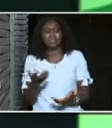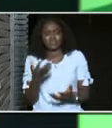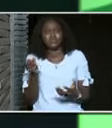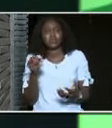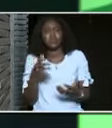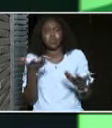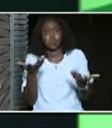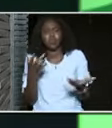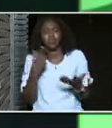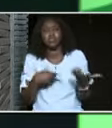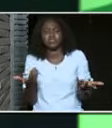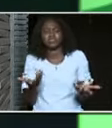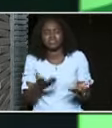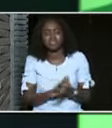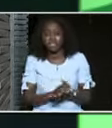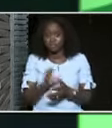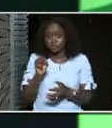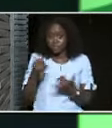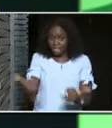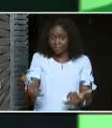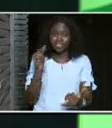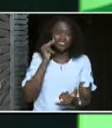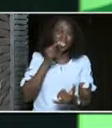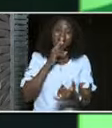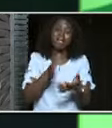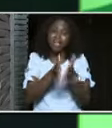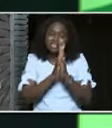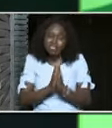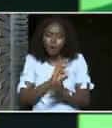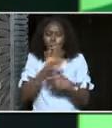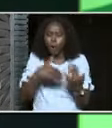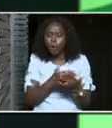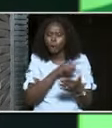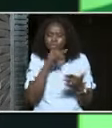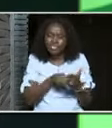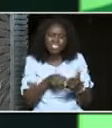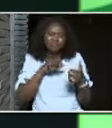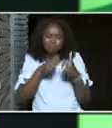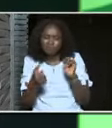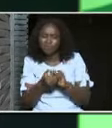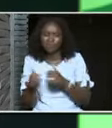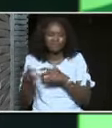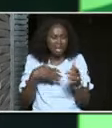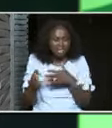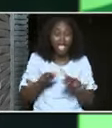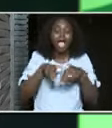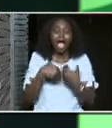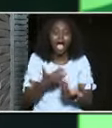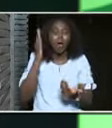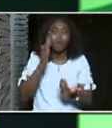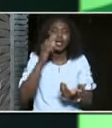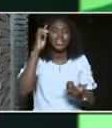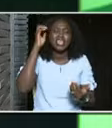are asking, the issues. How are you going to put an end to, for instance, fundamentalism? How are you going to put an end